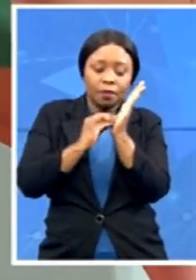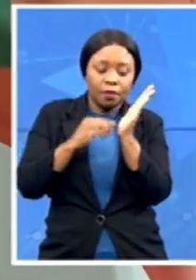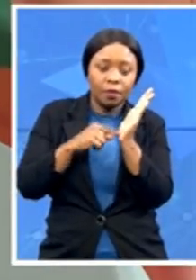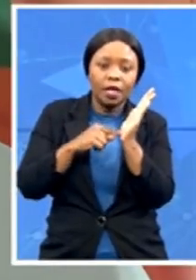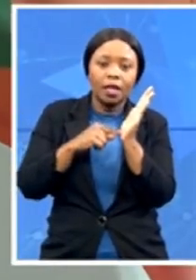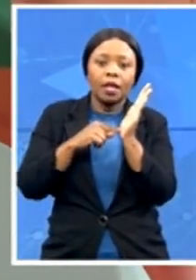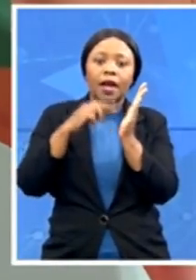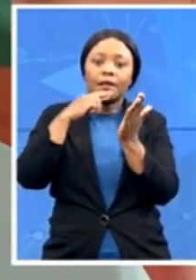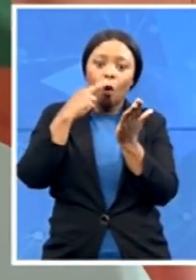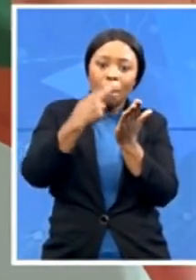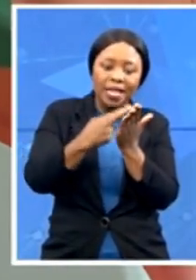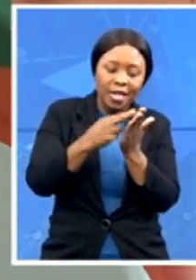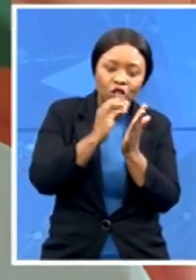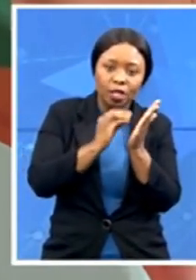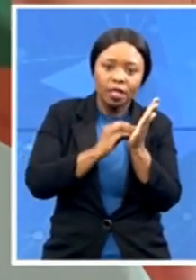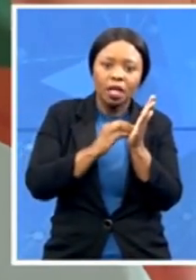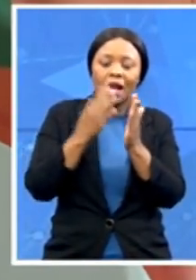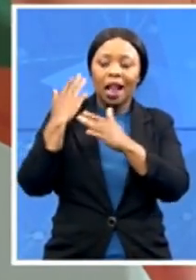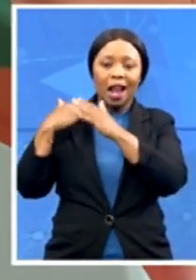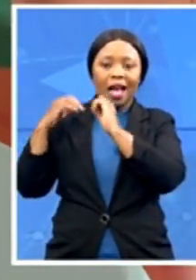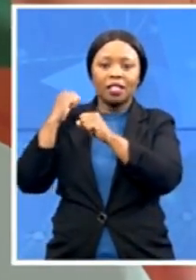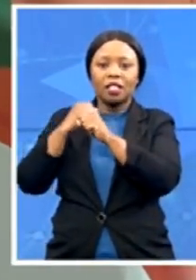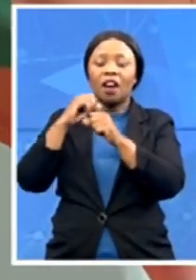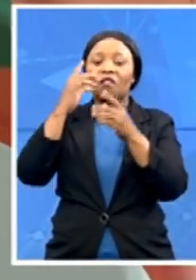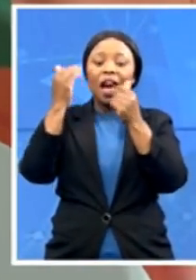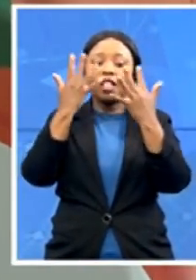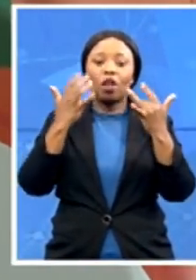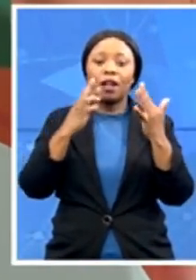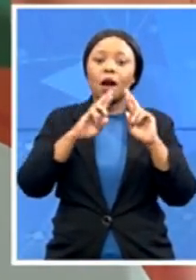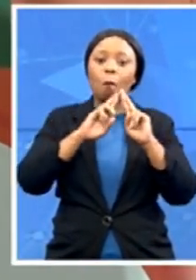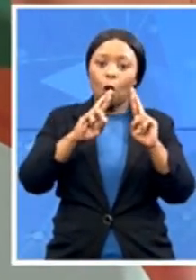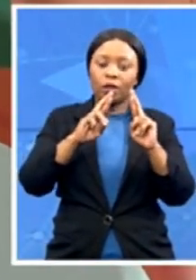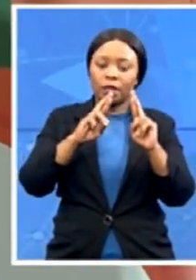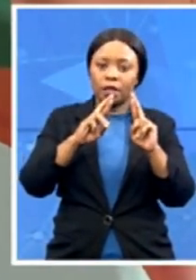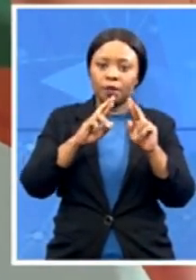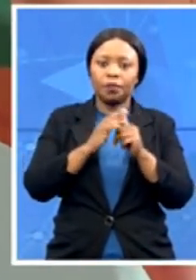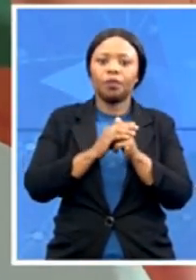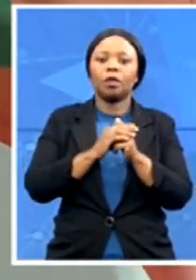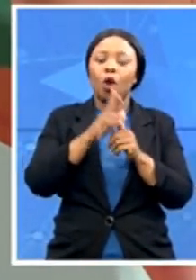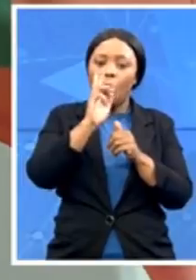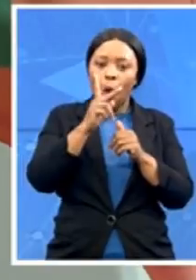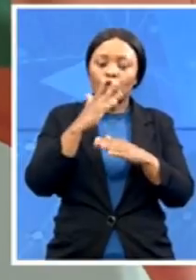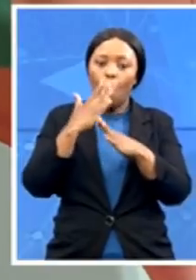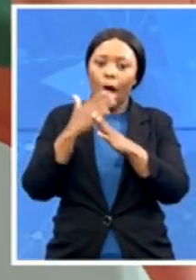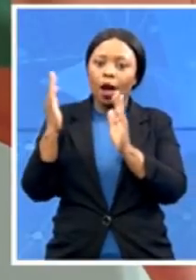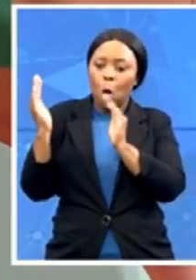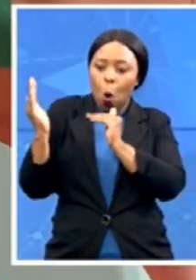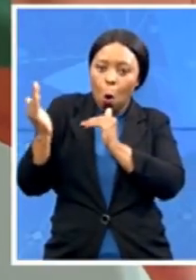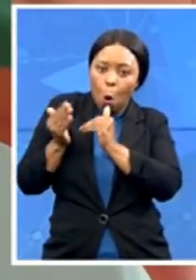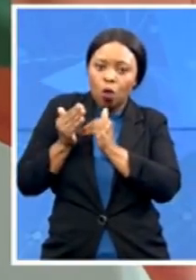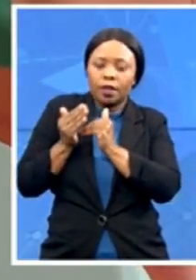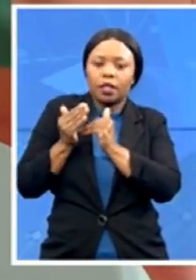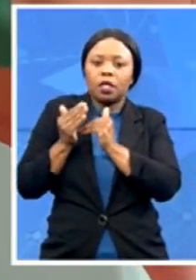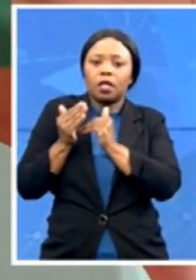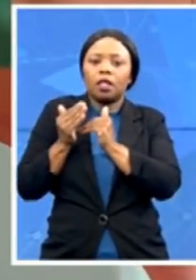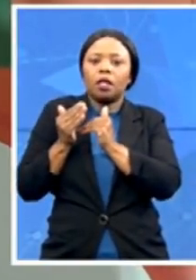year's audit report. We will also work closely with law enforcement to